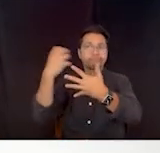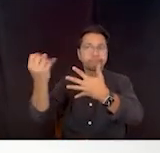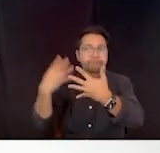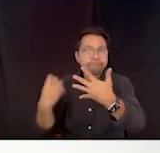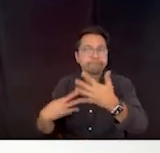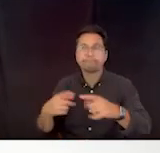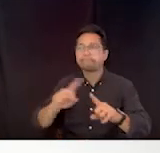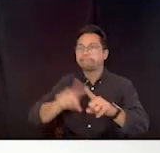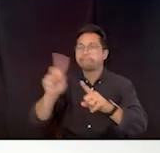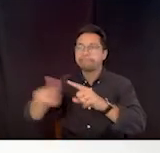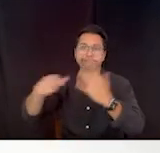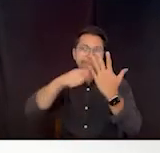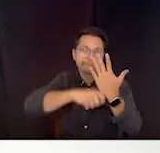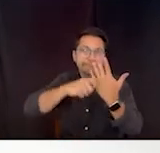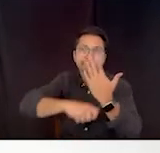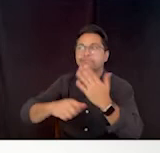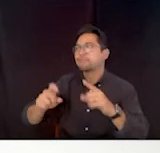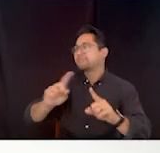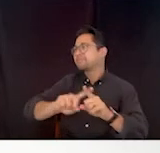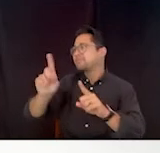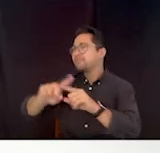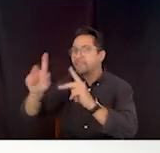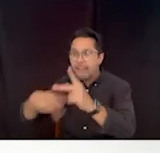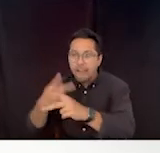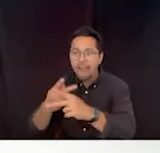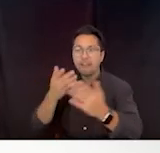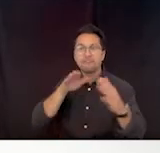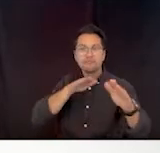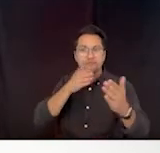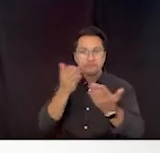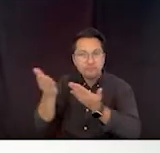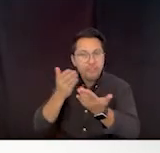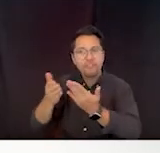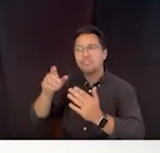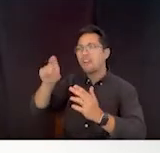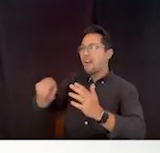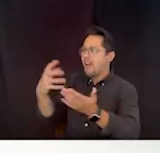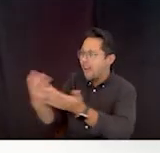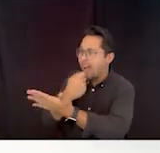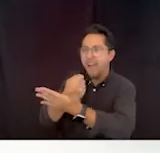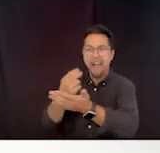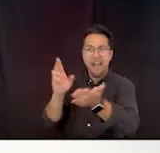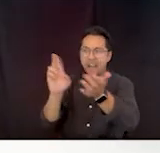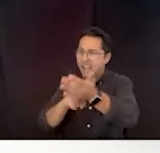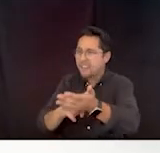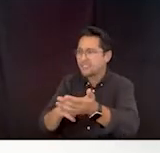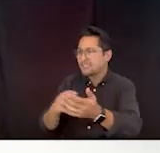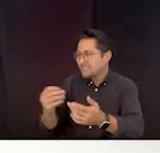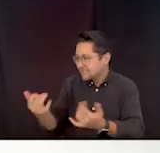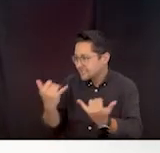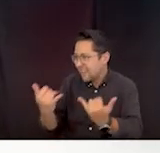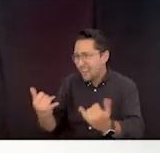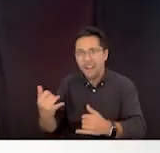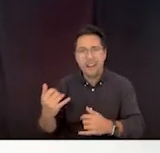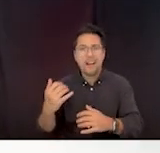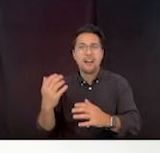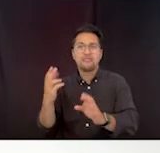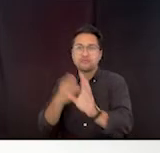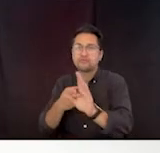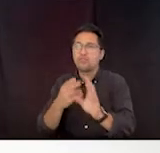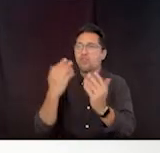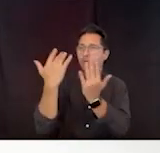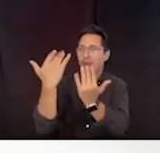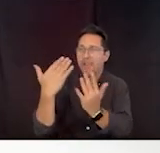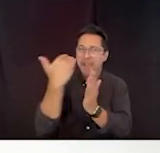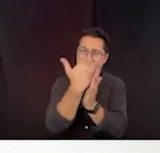back leaflets of all of the services that you need to access immediately and get on some form of wait list. It's a lot to wade through, and